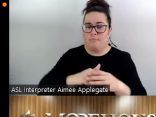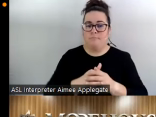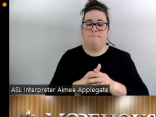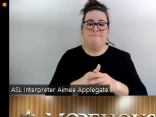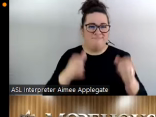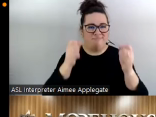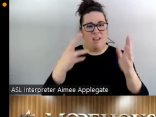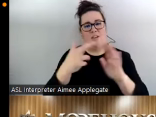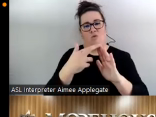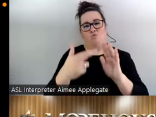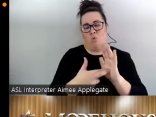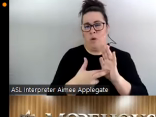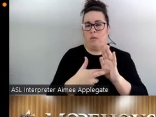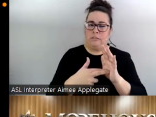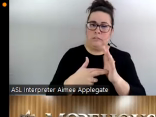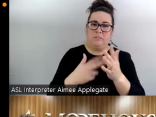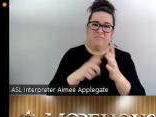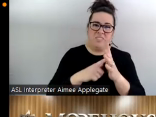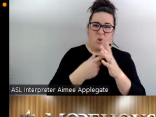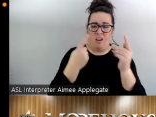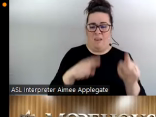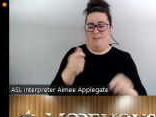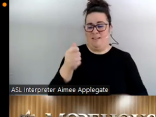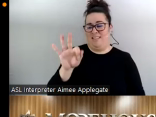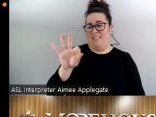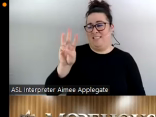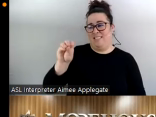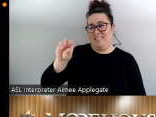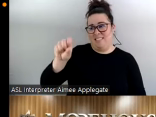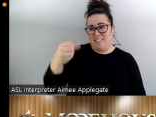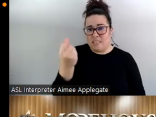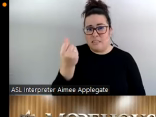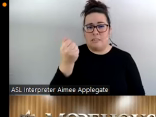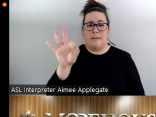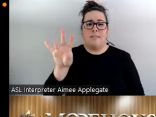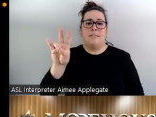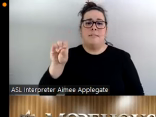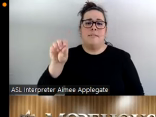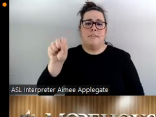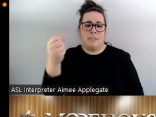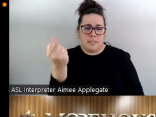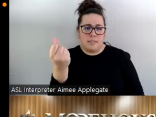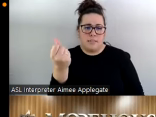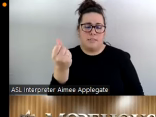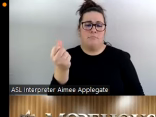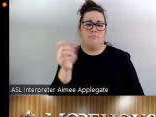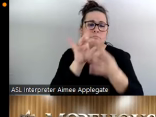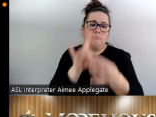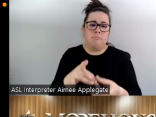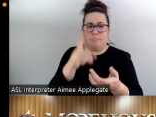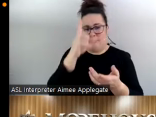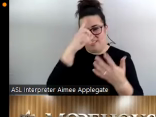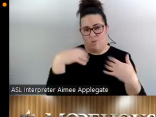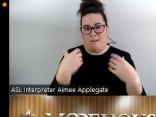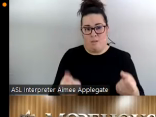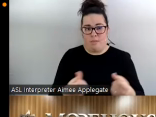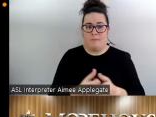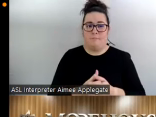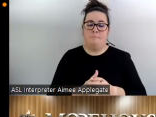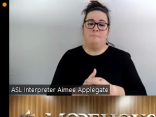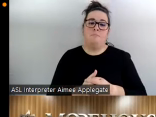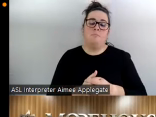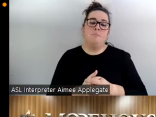and 70s, particularly around the area of mental health. But again, because they're rule-based, they're very limited and really didn't mimic this